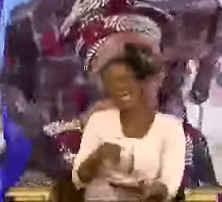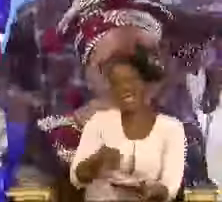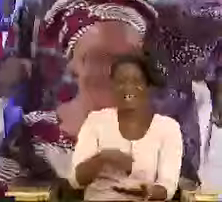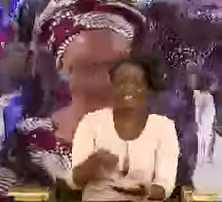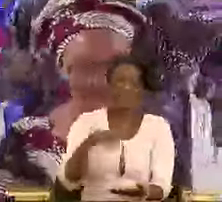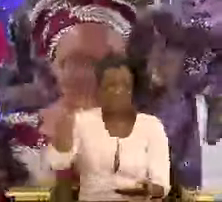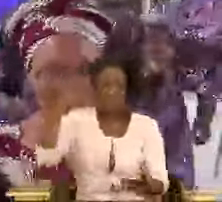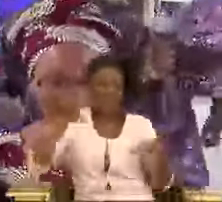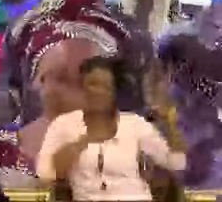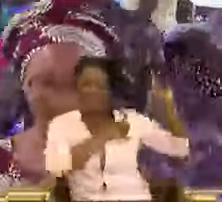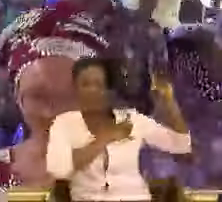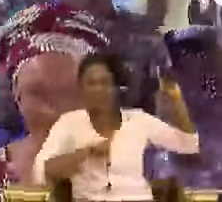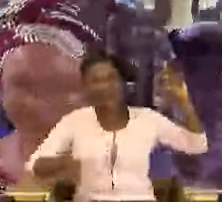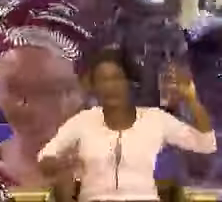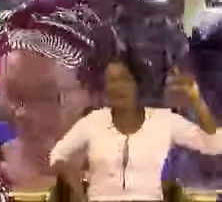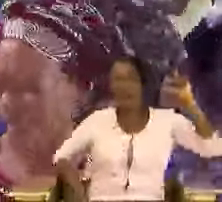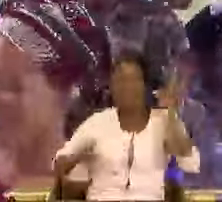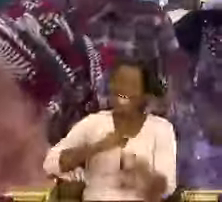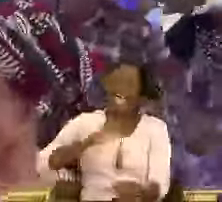oh